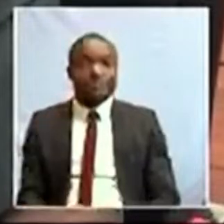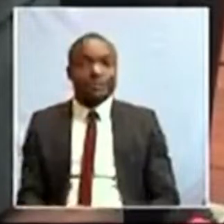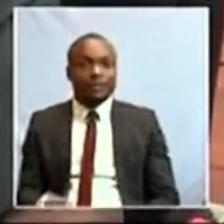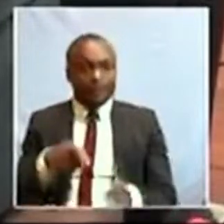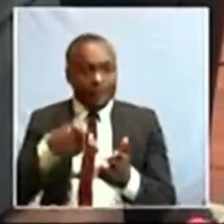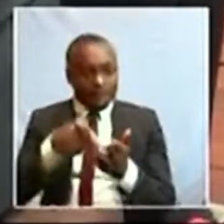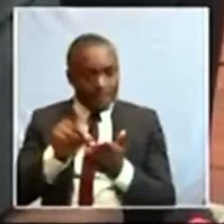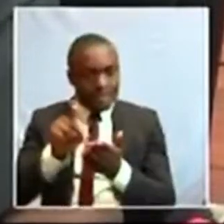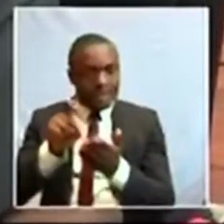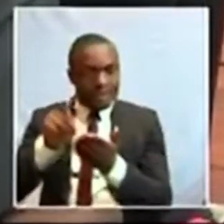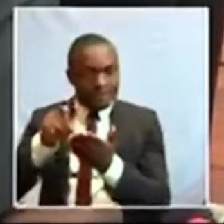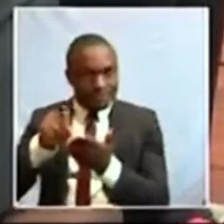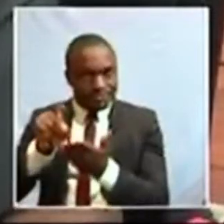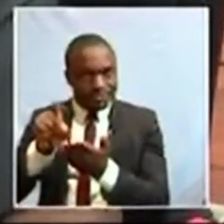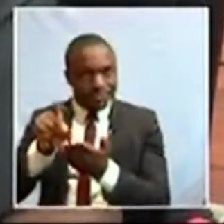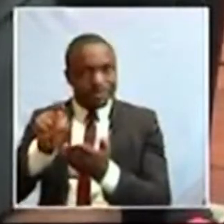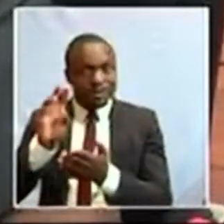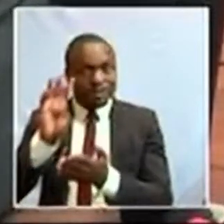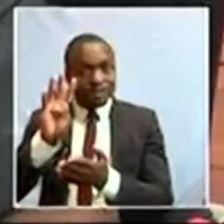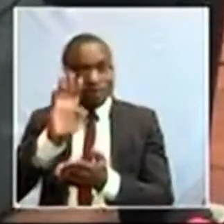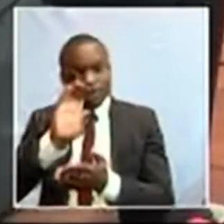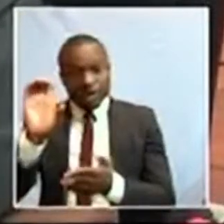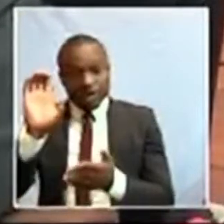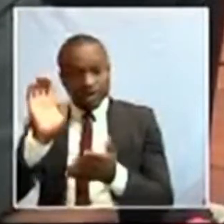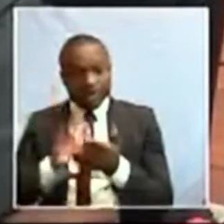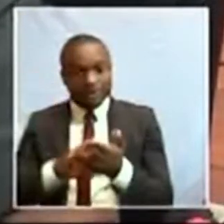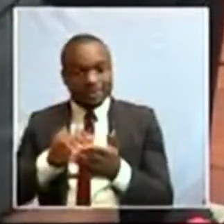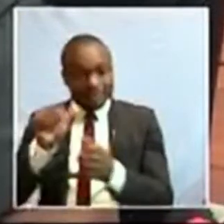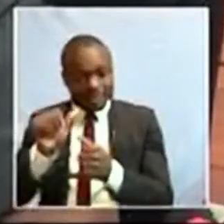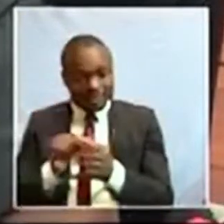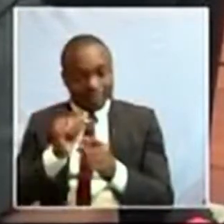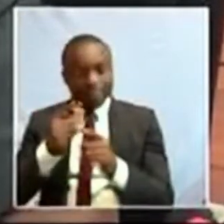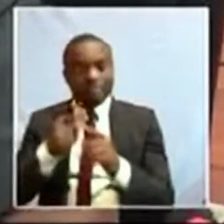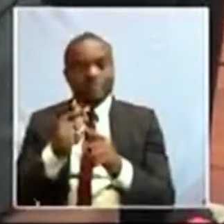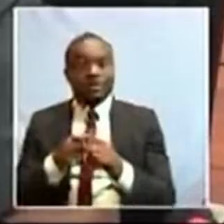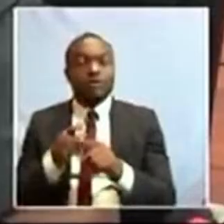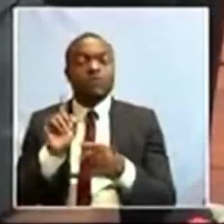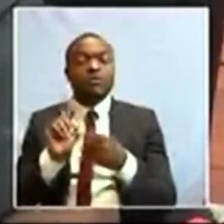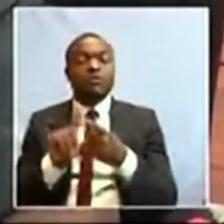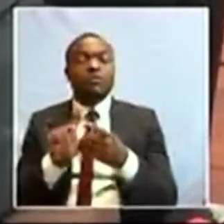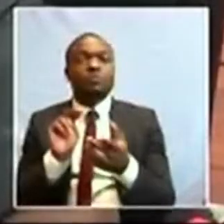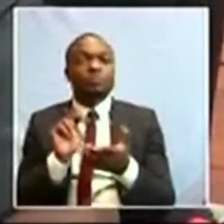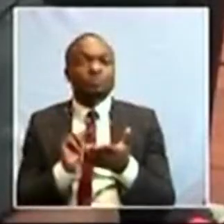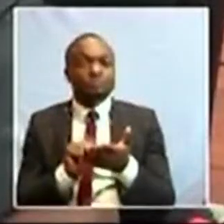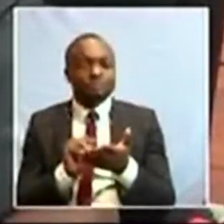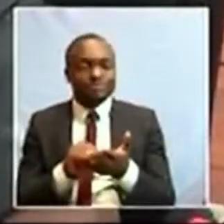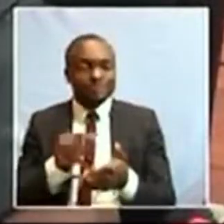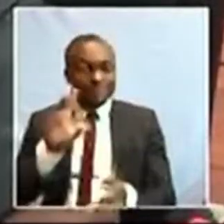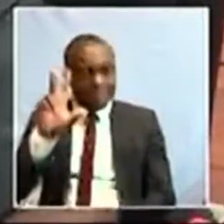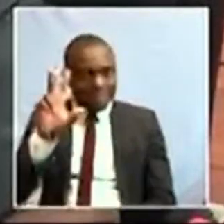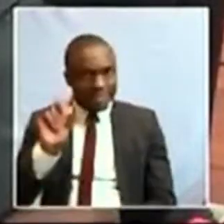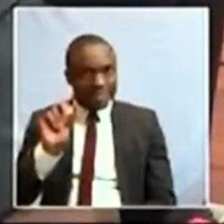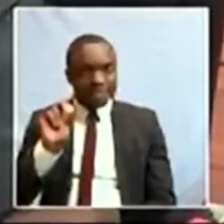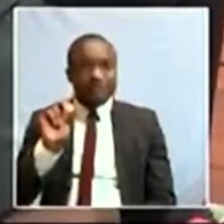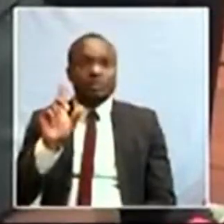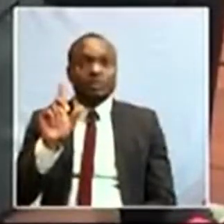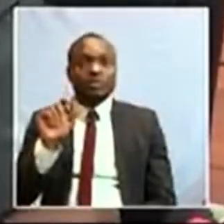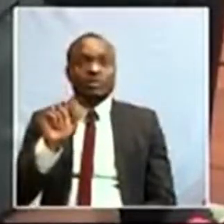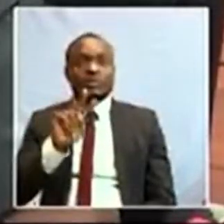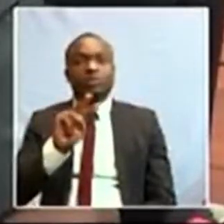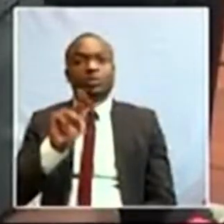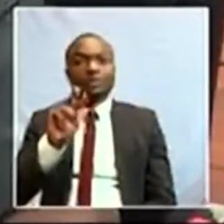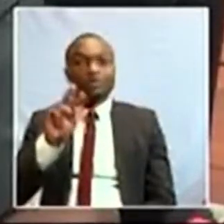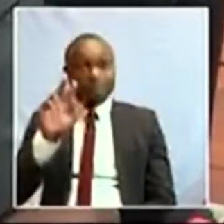paying about 400,000 monthly up to November 30th, 2025. I